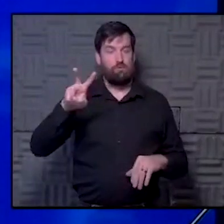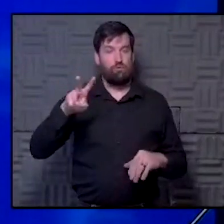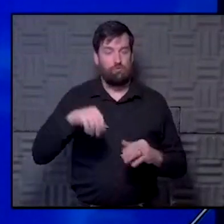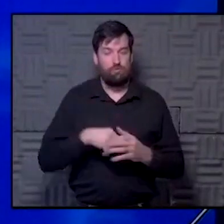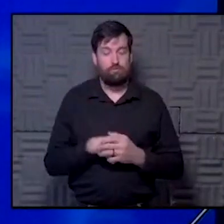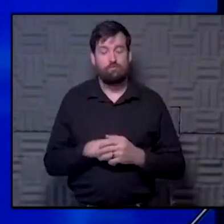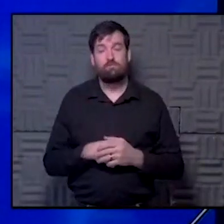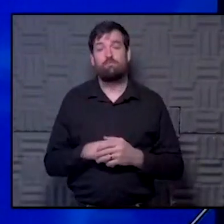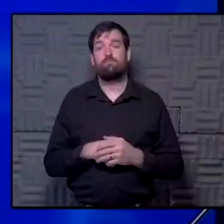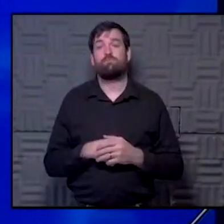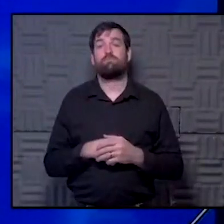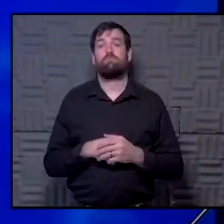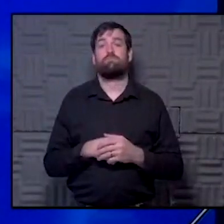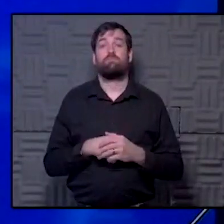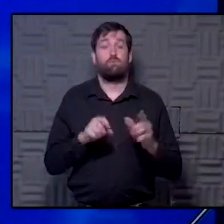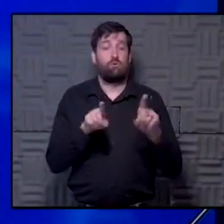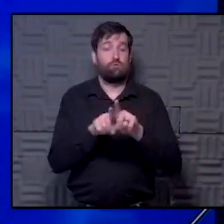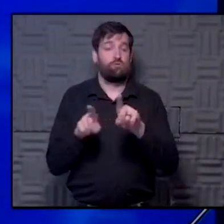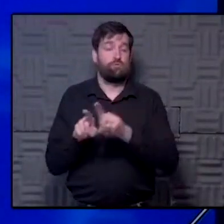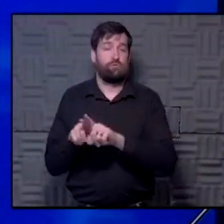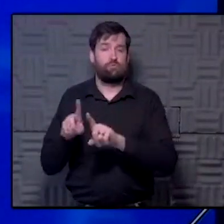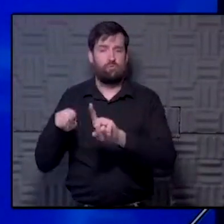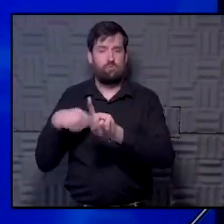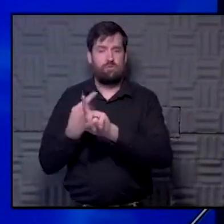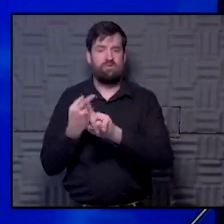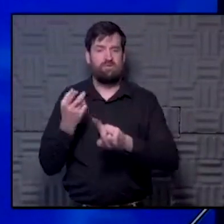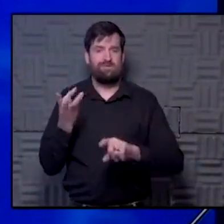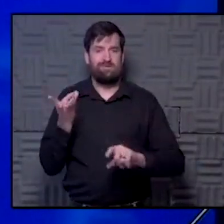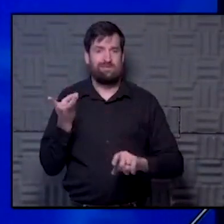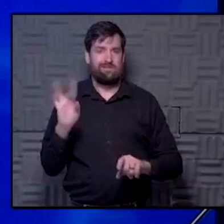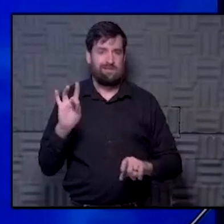We also only had 68